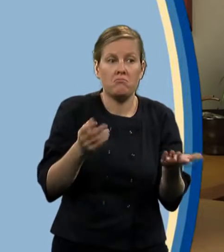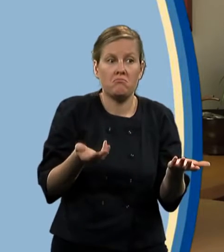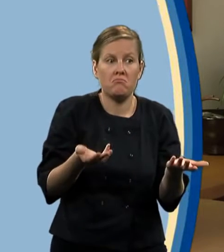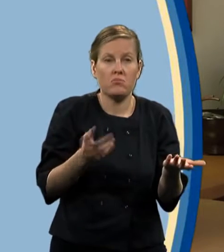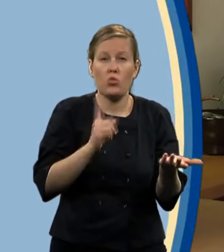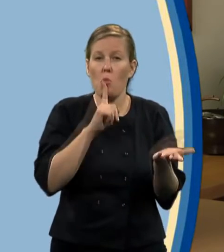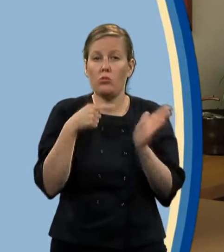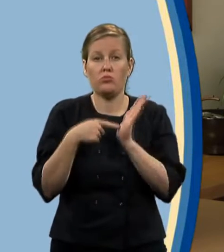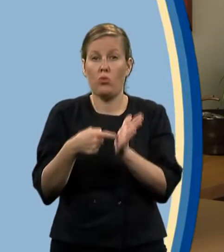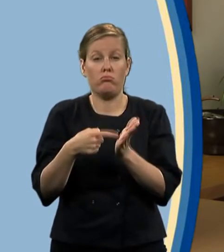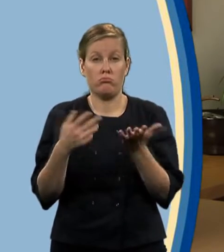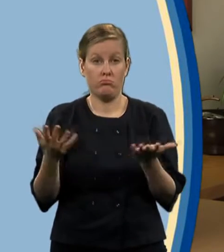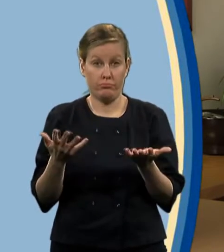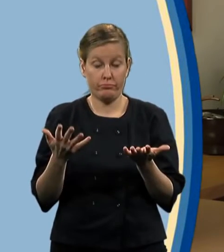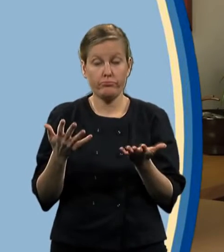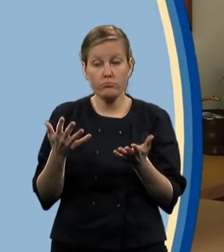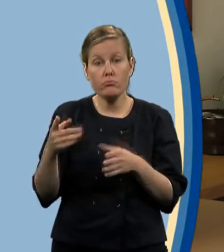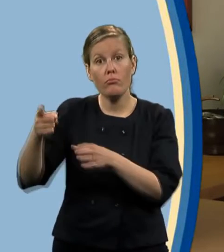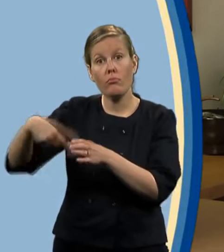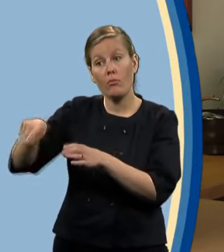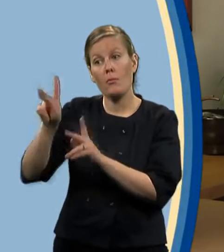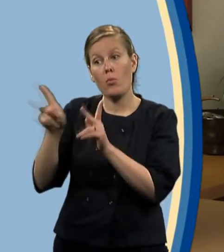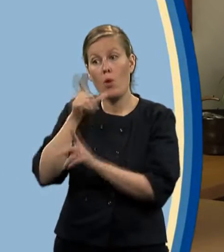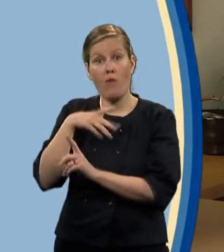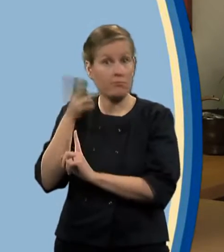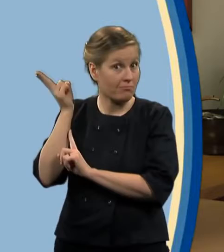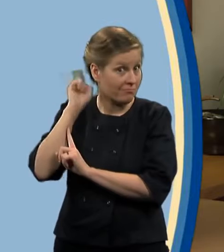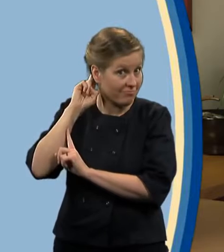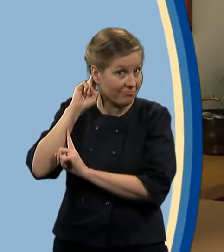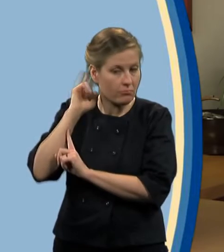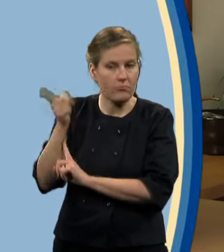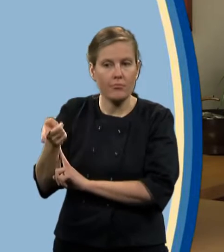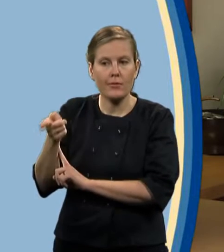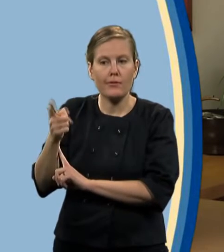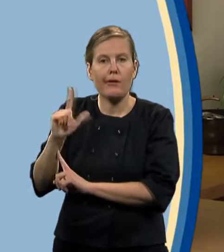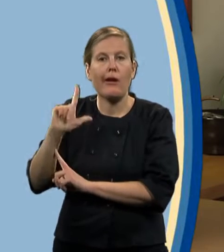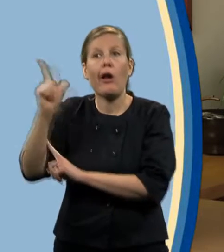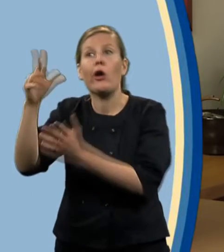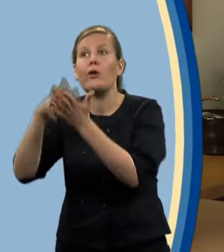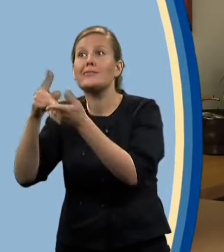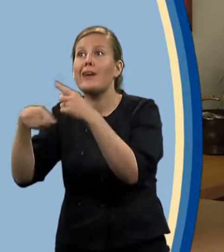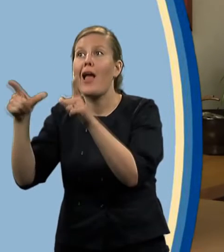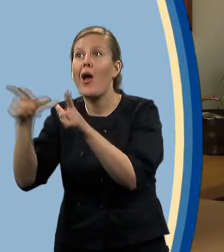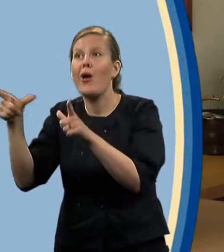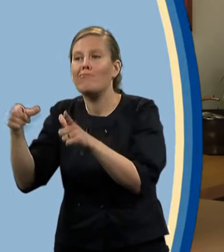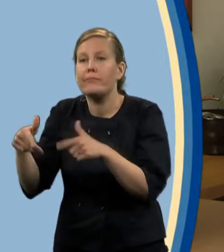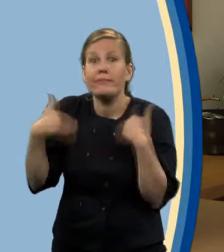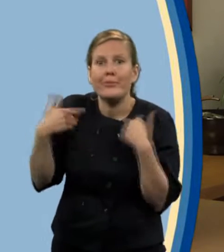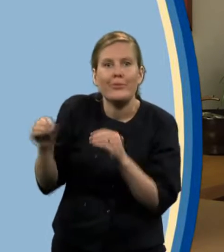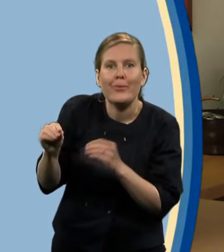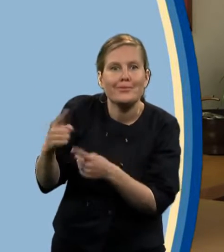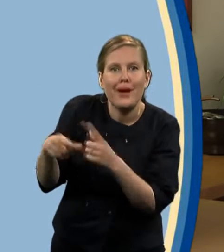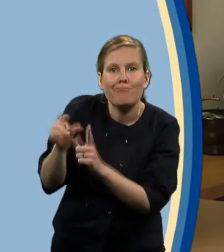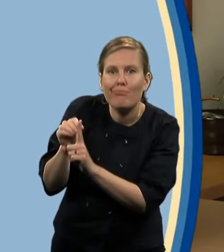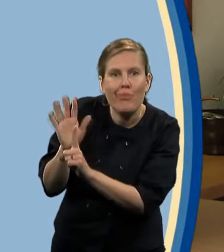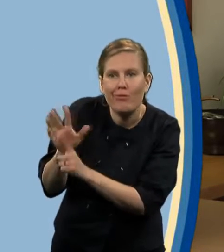people who had cochlear implantation and did not have early sign language experience, early